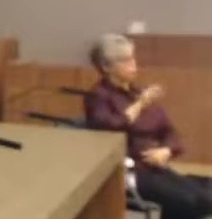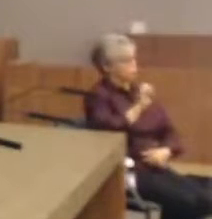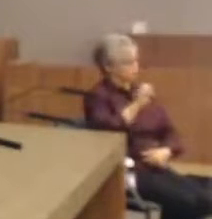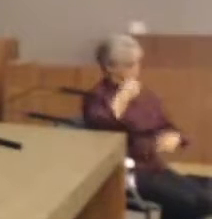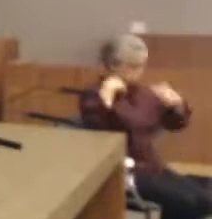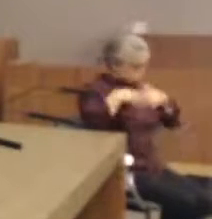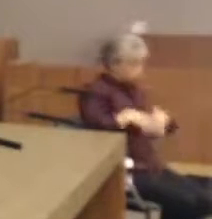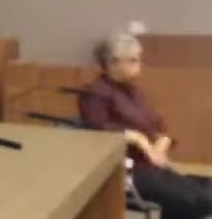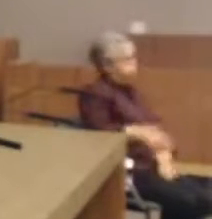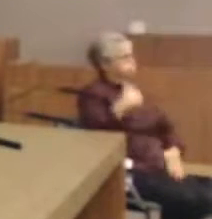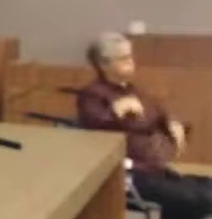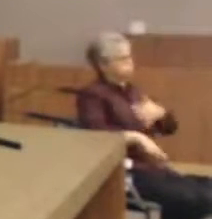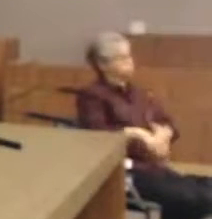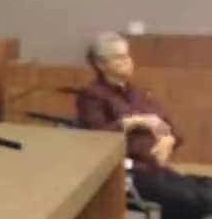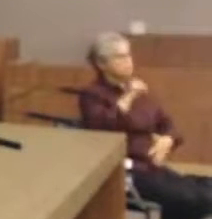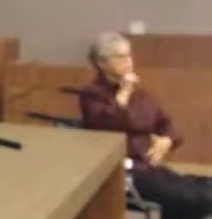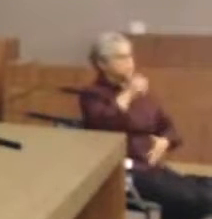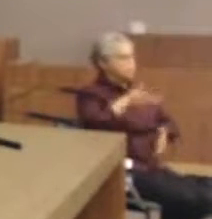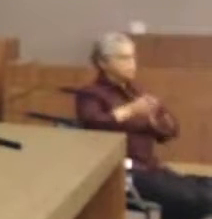work correctly.